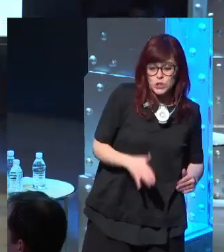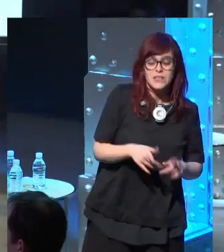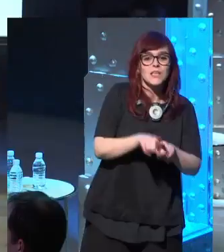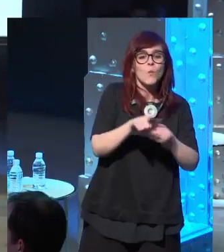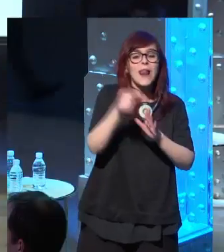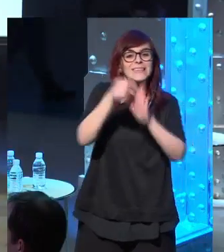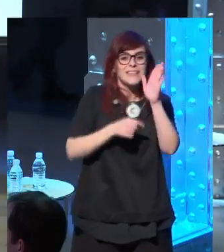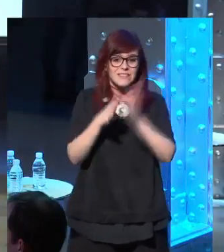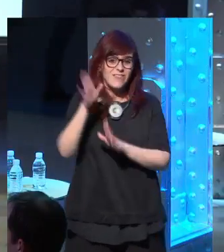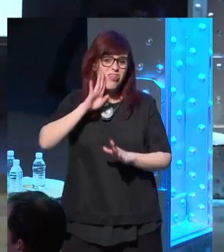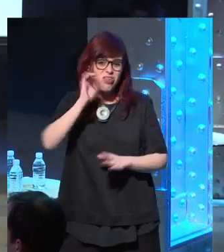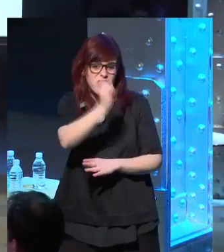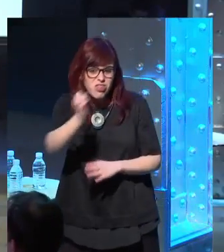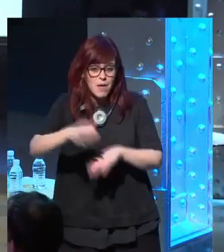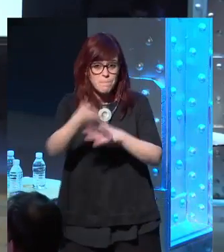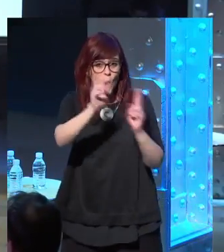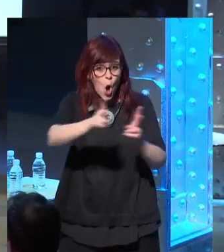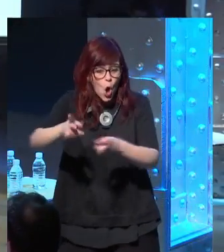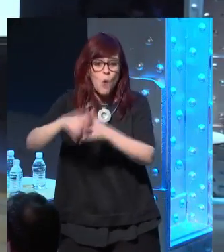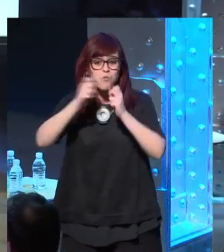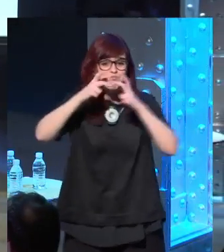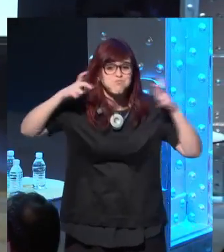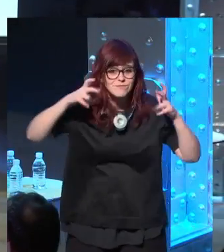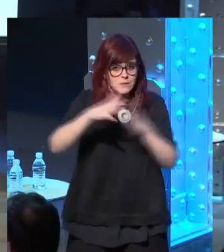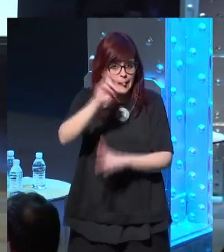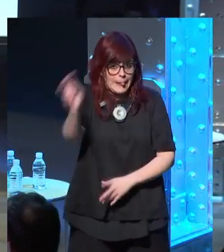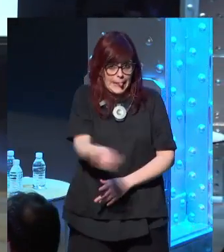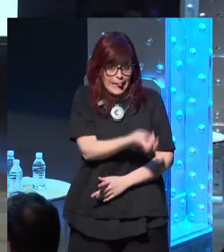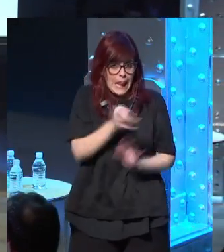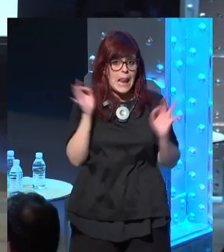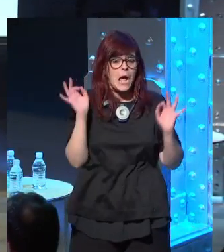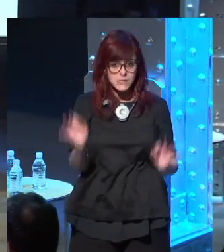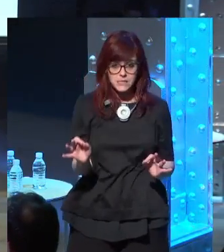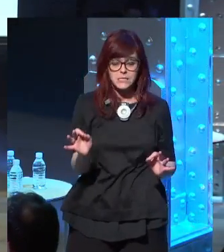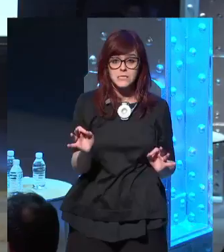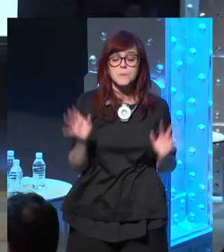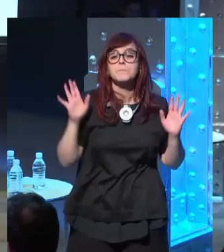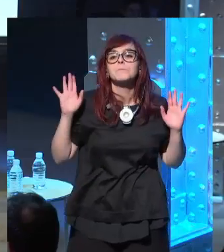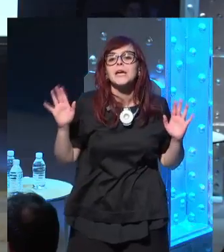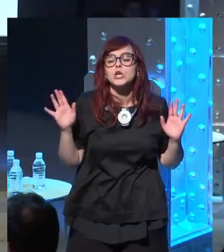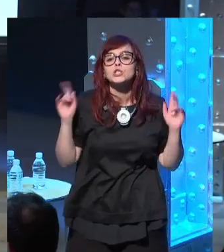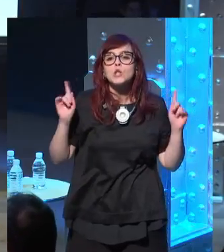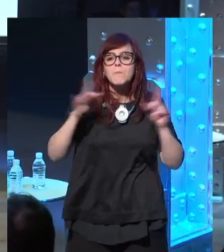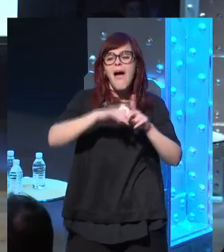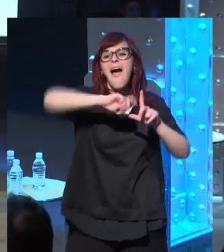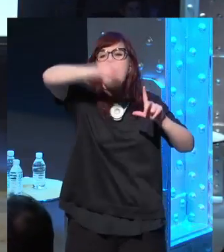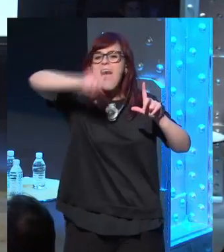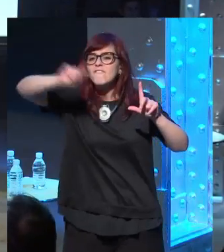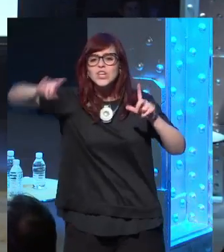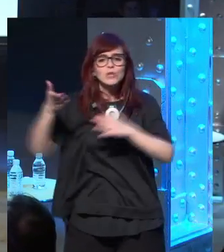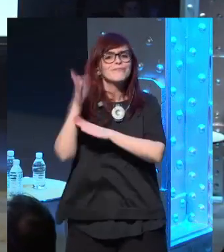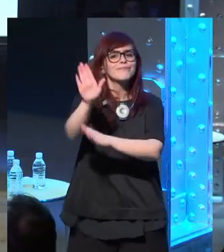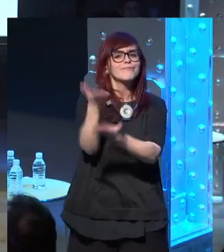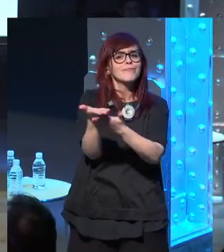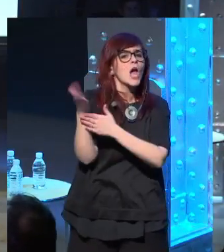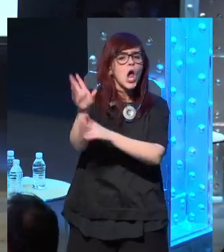on mortality, on obesity, and so on. But I don't want to show you graphs. Instead, I want to tell you a little about one